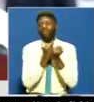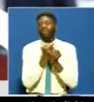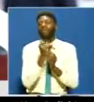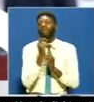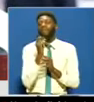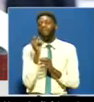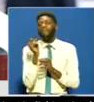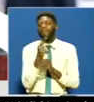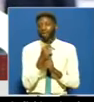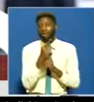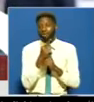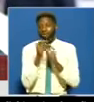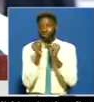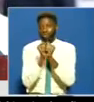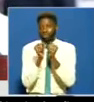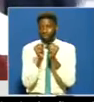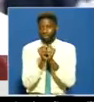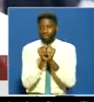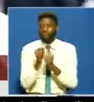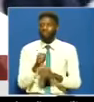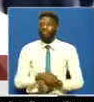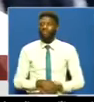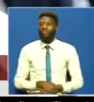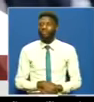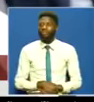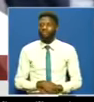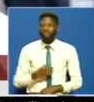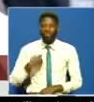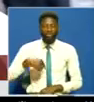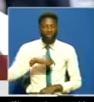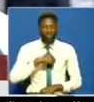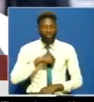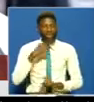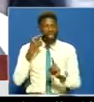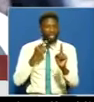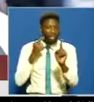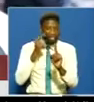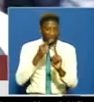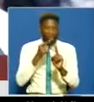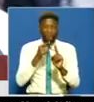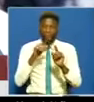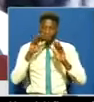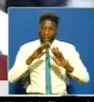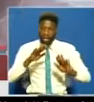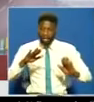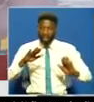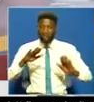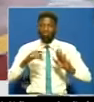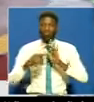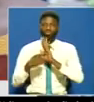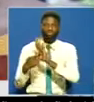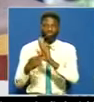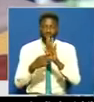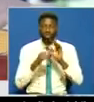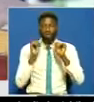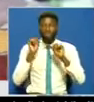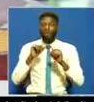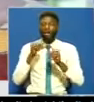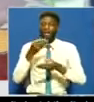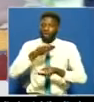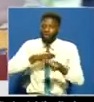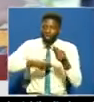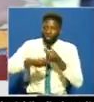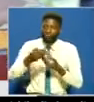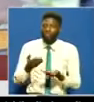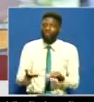But we are looking at a situation where this expo is going to spur economic growth not only in Kenya but worldwide. I must say that this